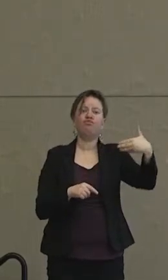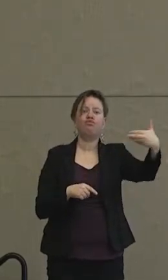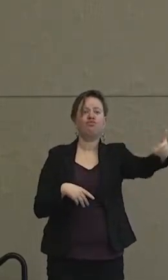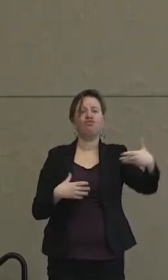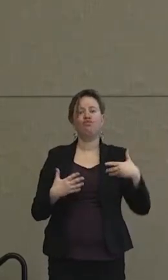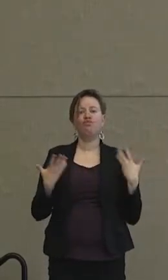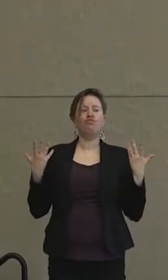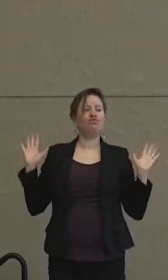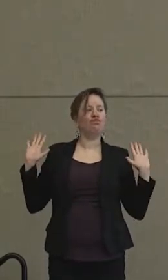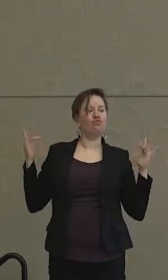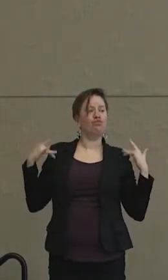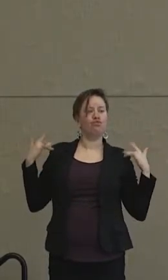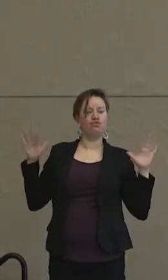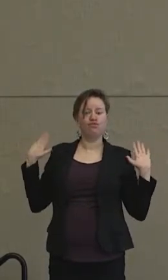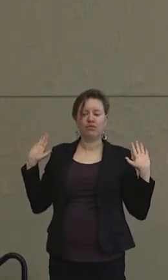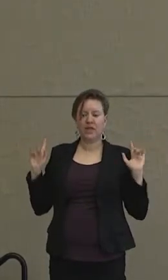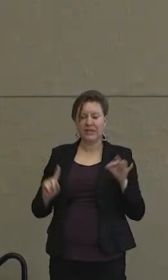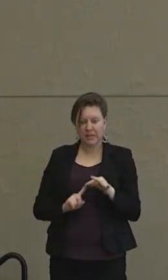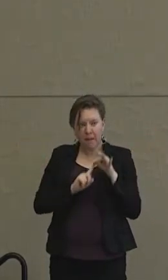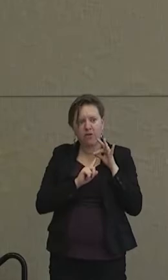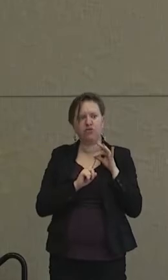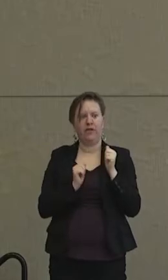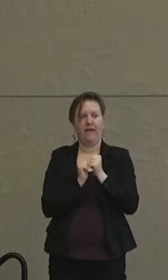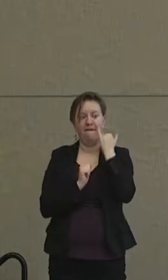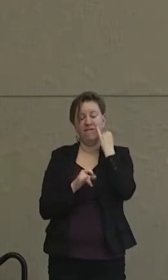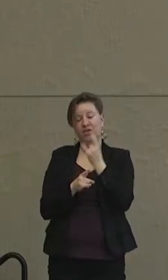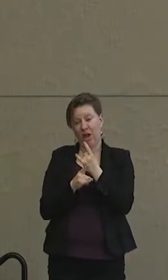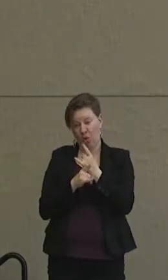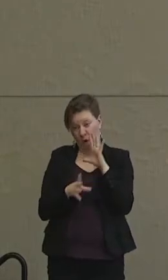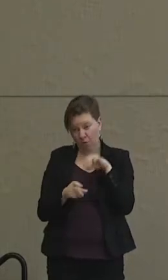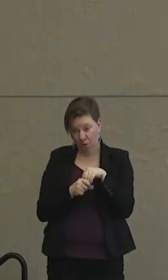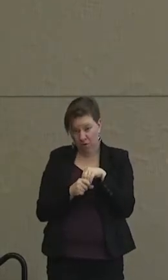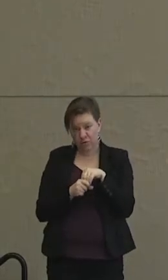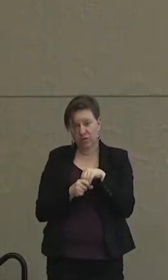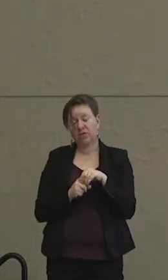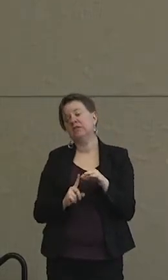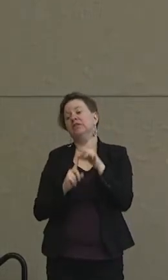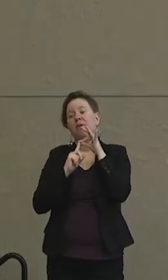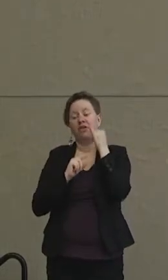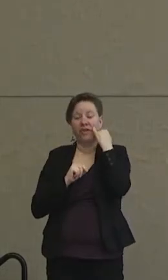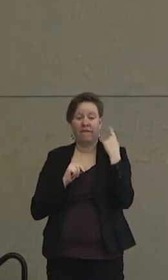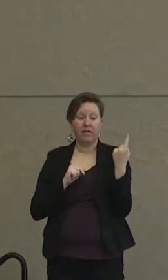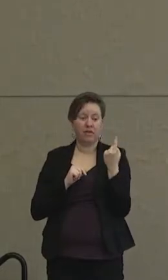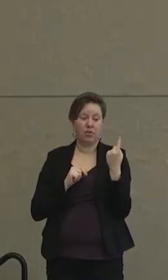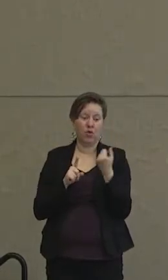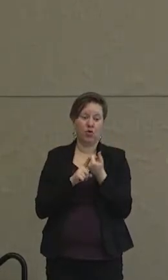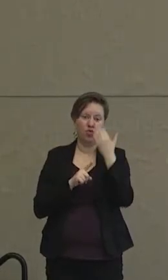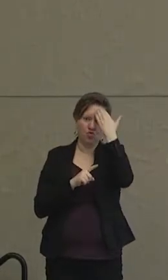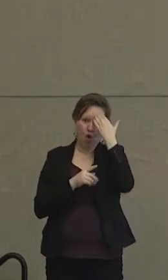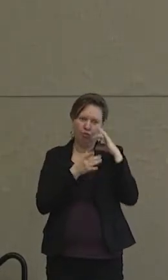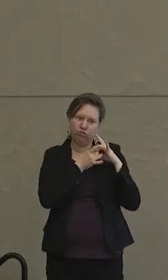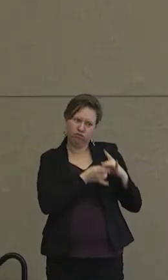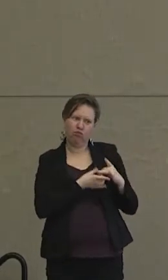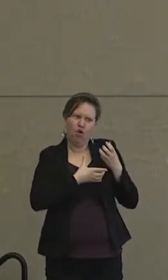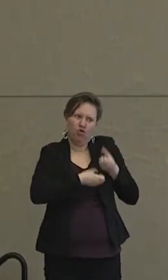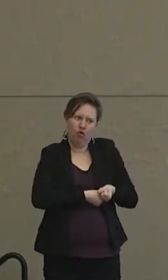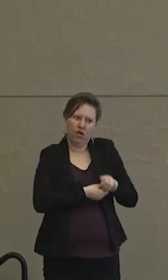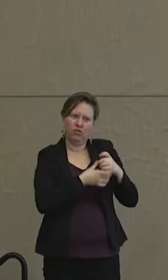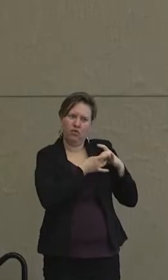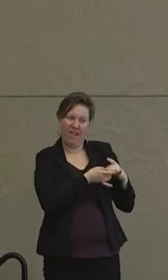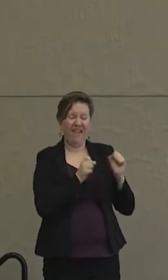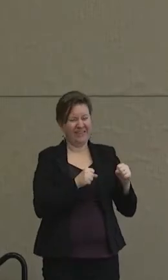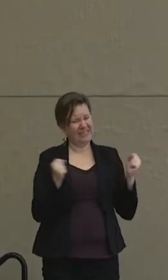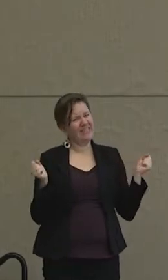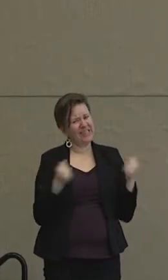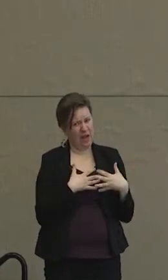with, especially if there's alcohol involved, especially if it's someone who knows you and trusts you. That's a